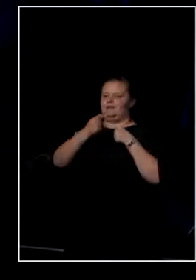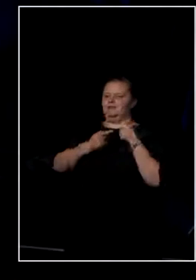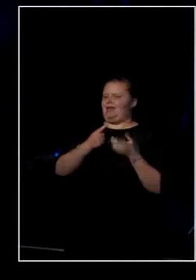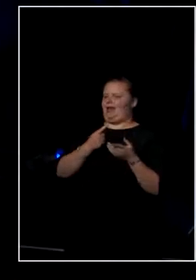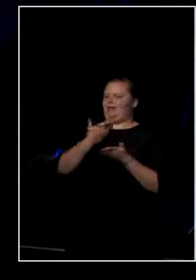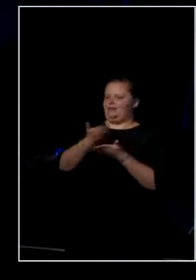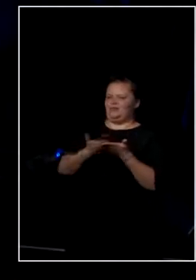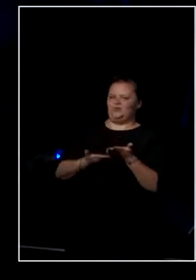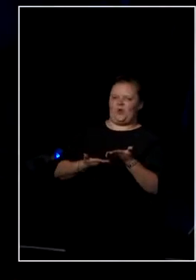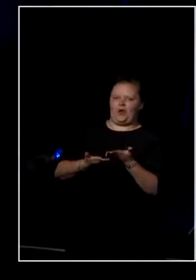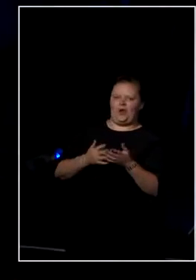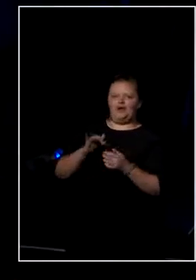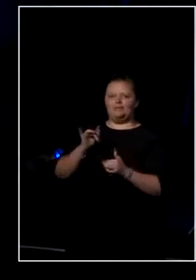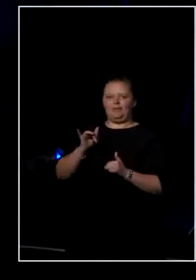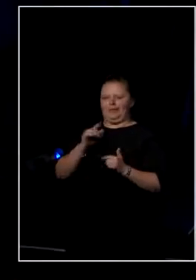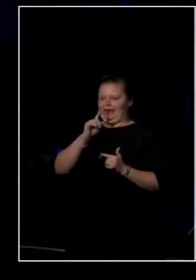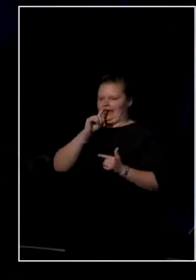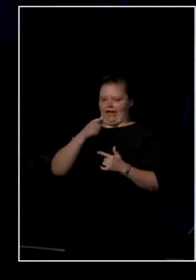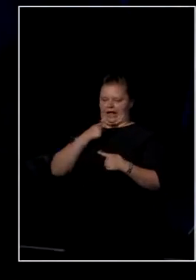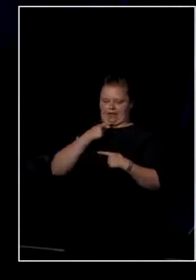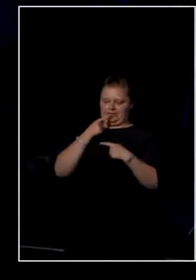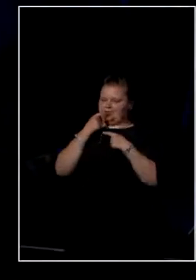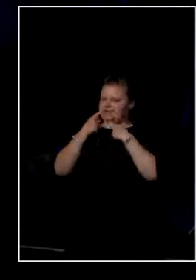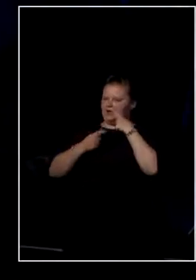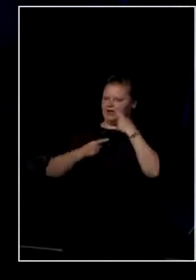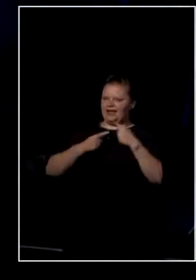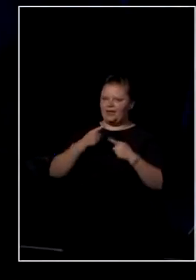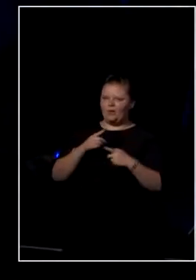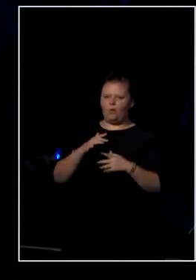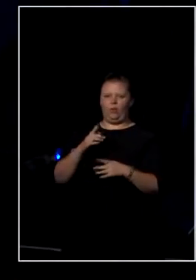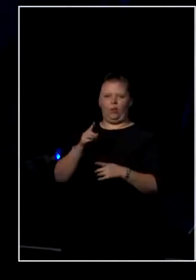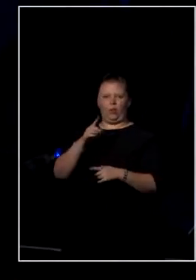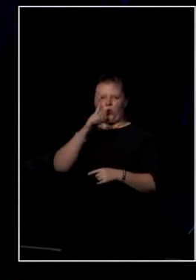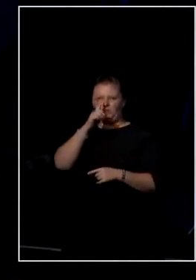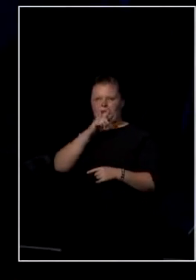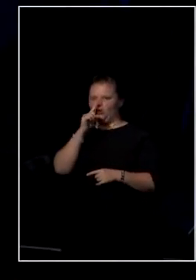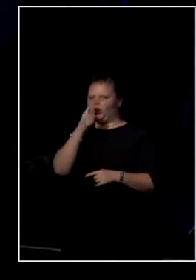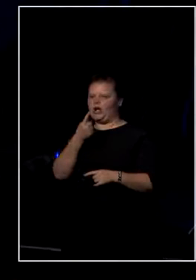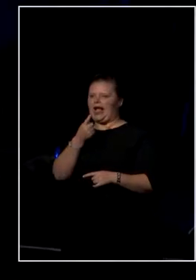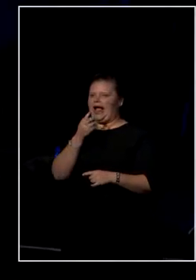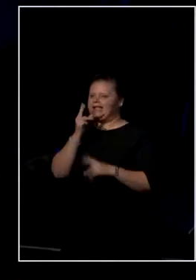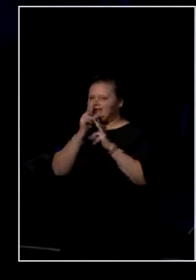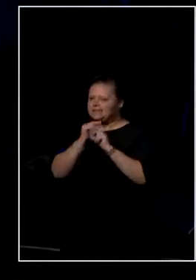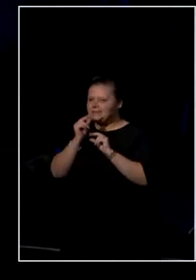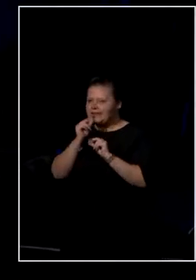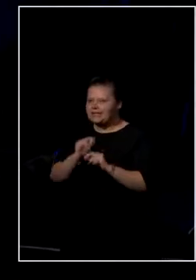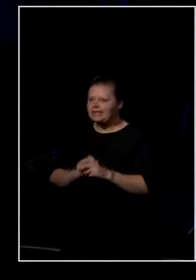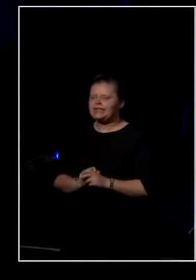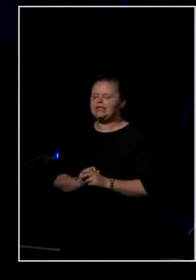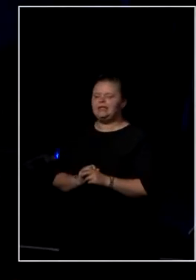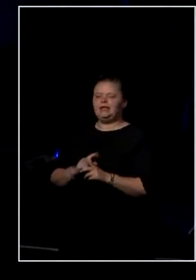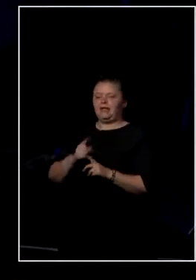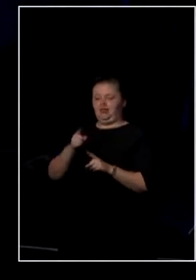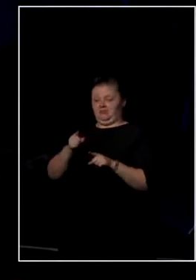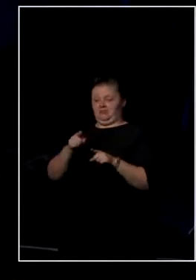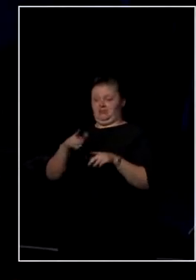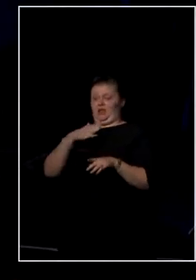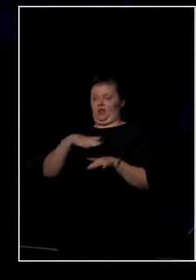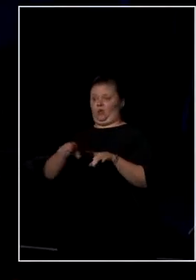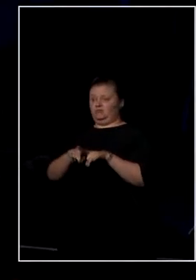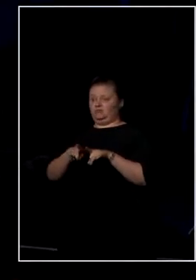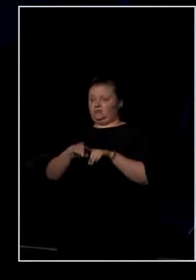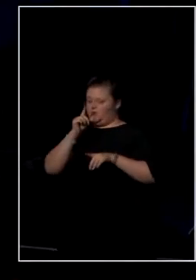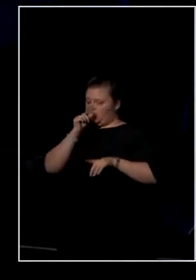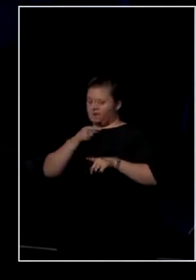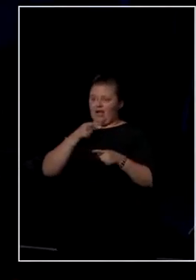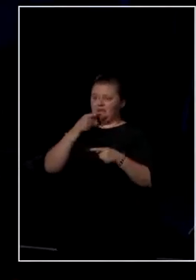can't say, or who have lost, you know, what do you call them, those people who can't speak and that, and if they want to tell their stories, they can tell